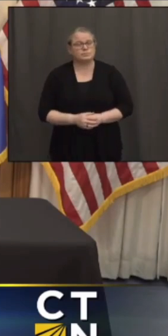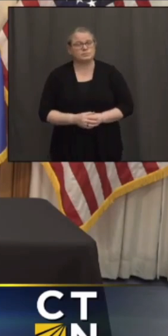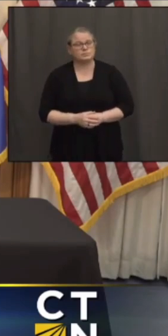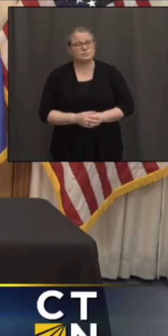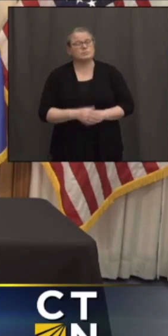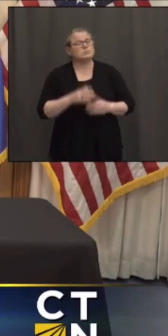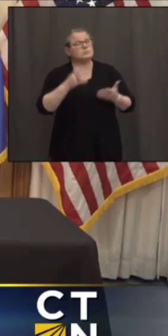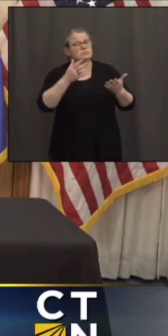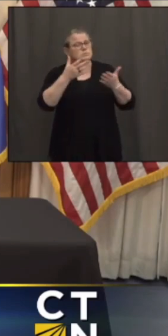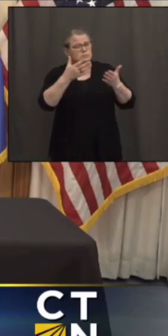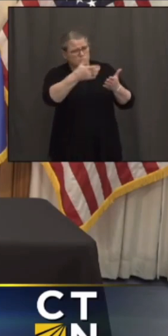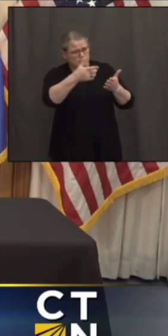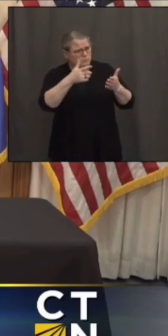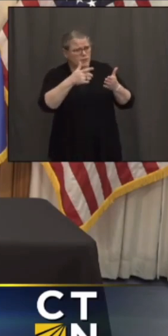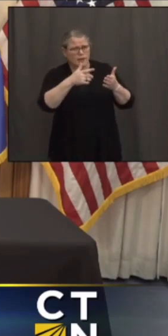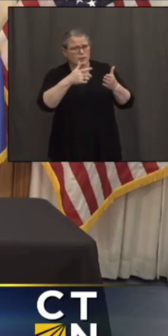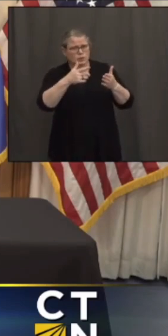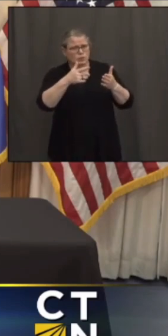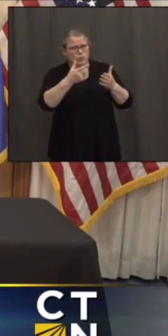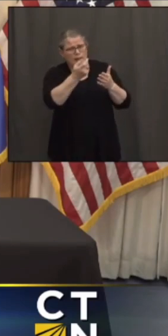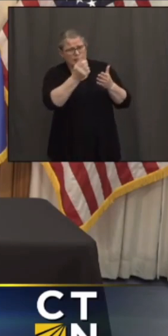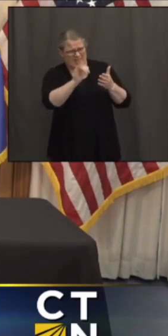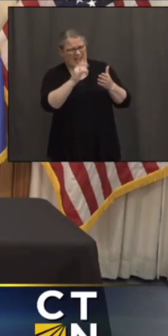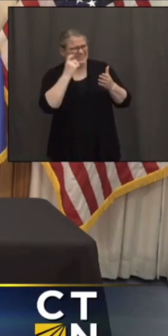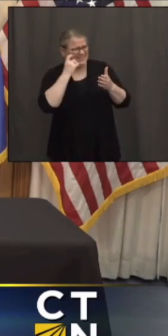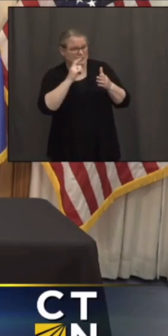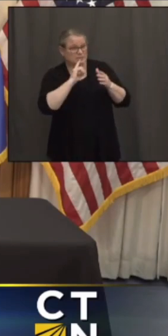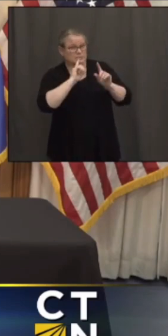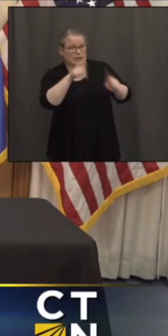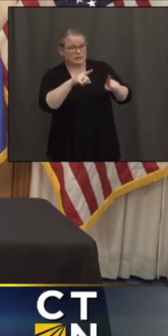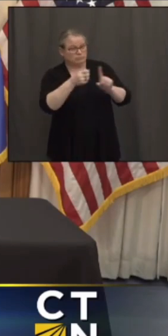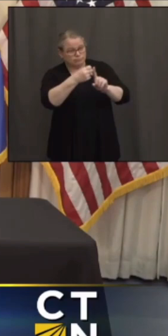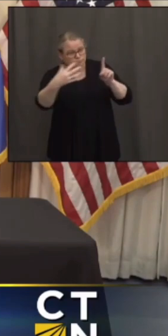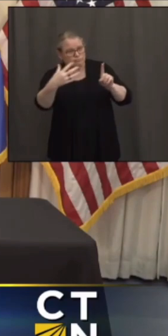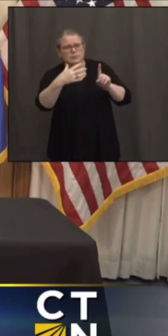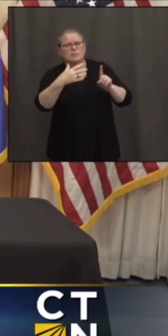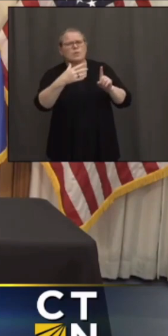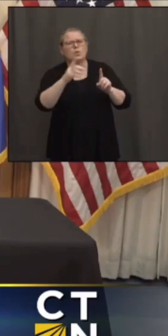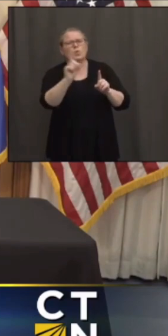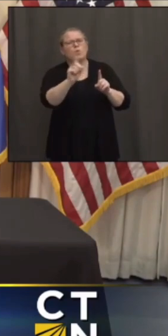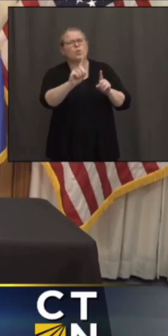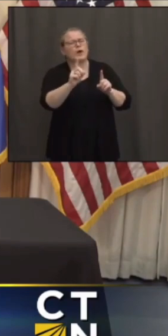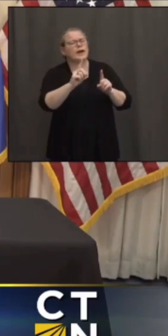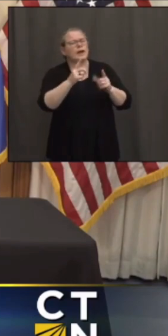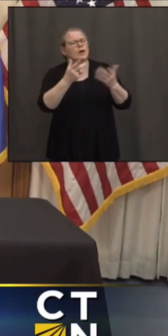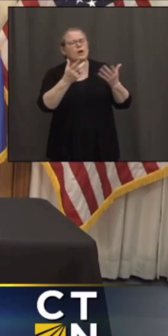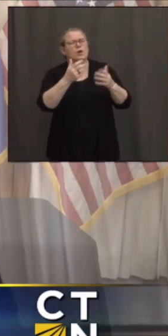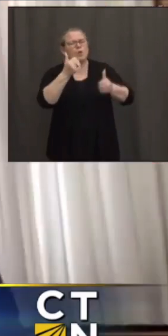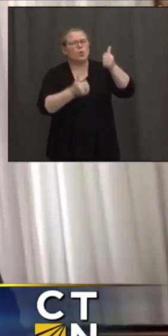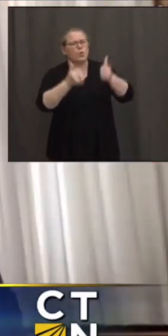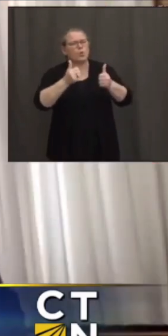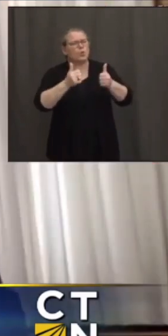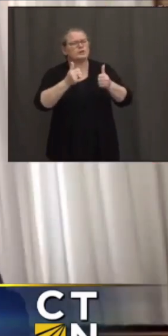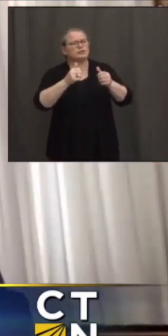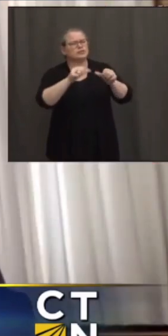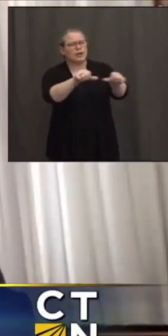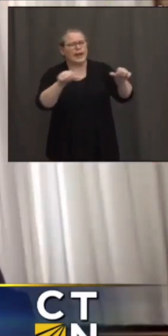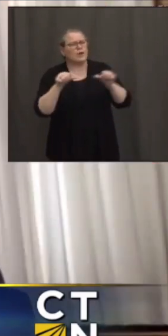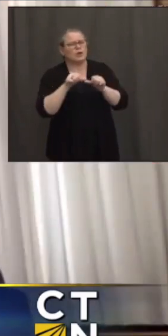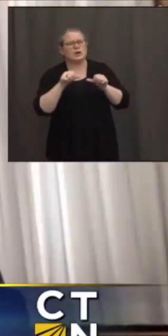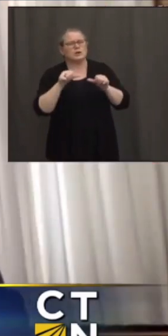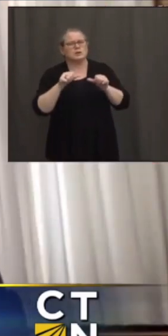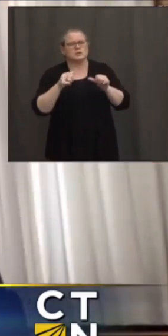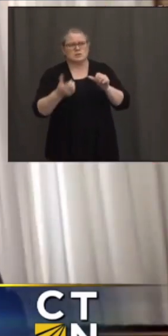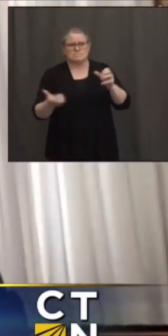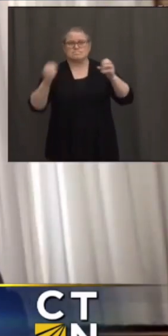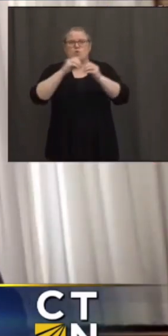parts of the state are seeing supply outstrip demand? Well, you can go on VAMS,